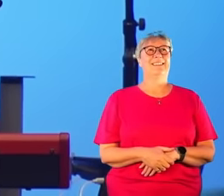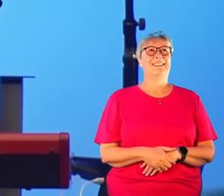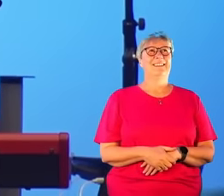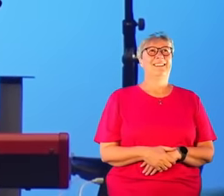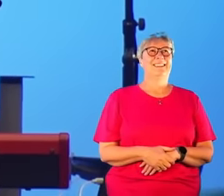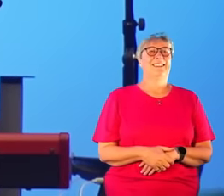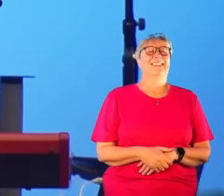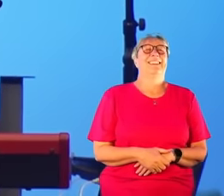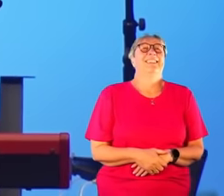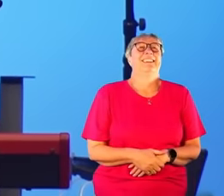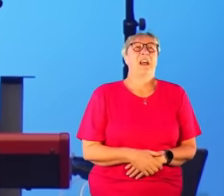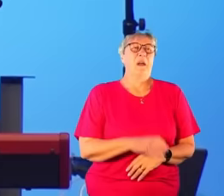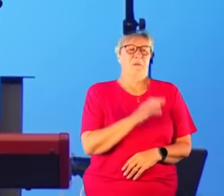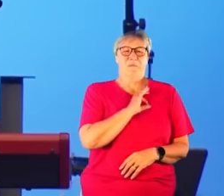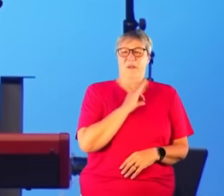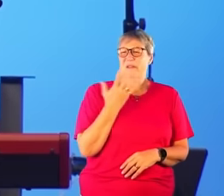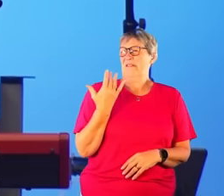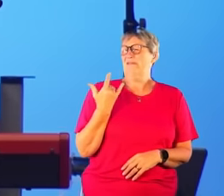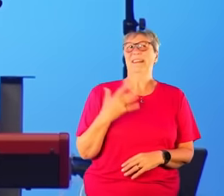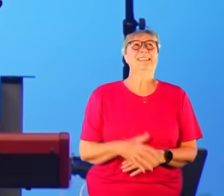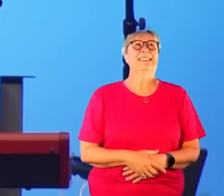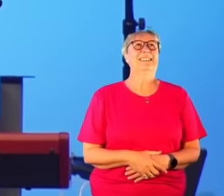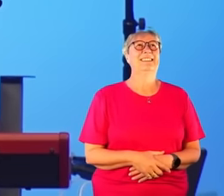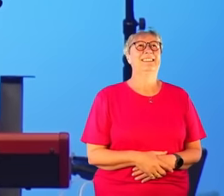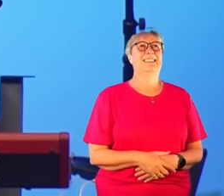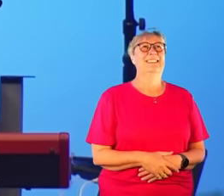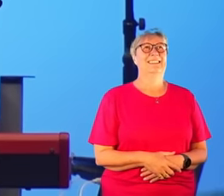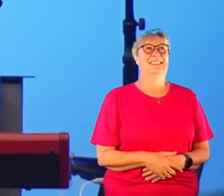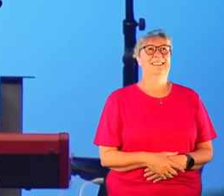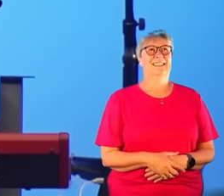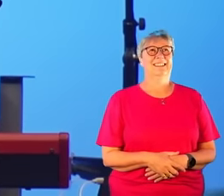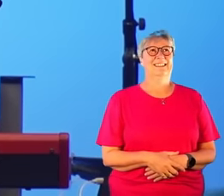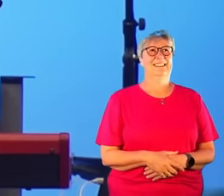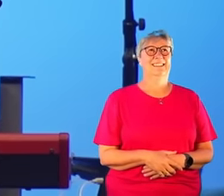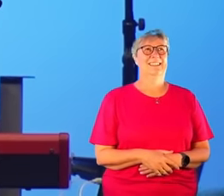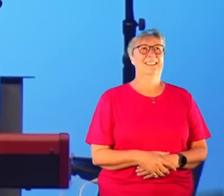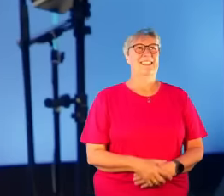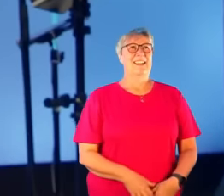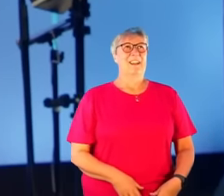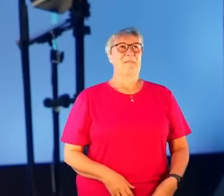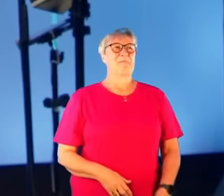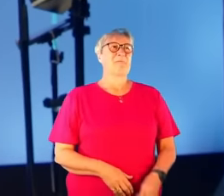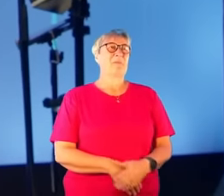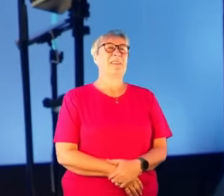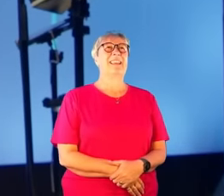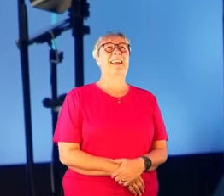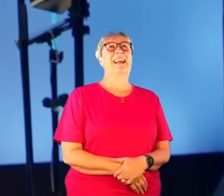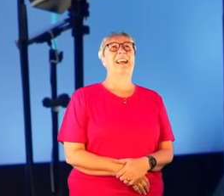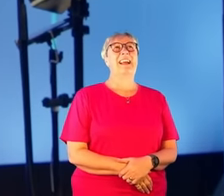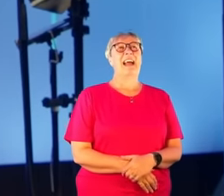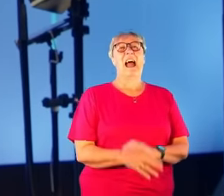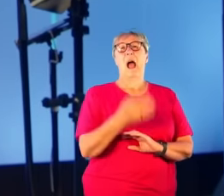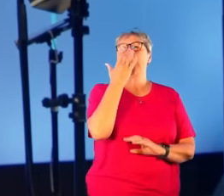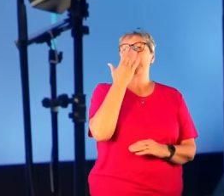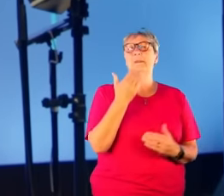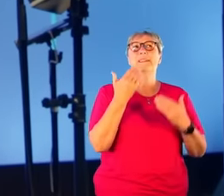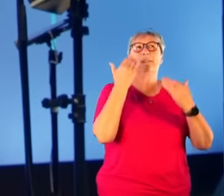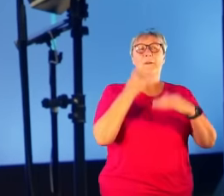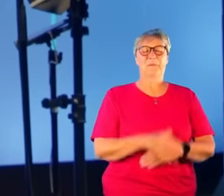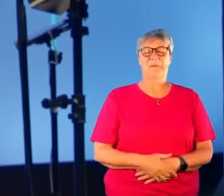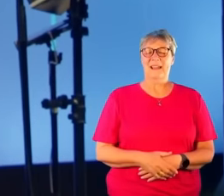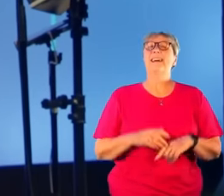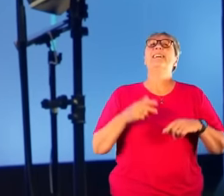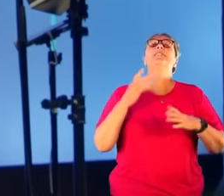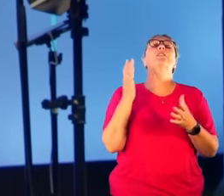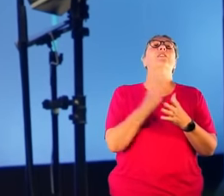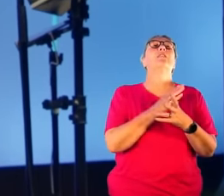an eight. You don't look a day over 59, Colin, it's fine. We're going to start with a song called Holy